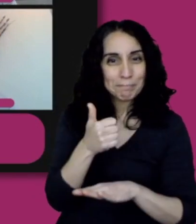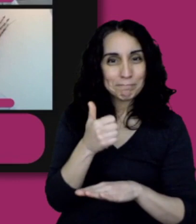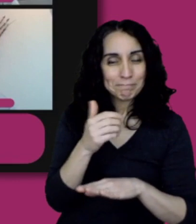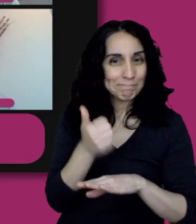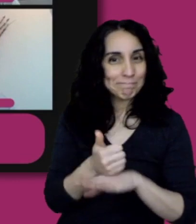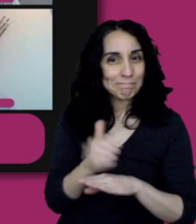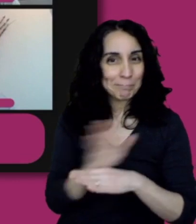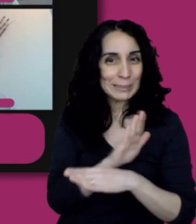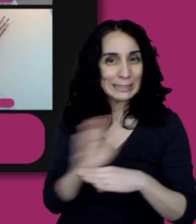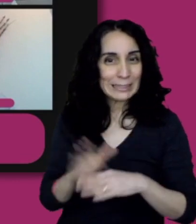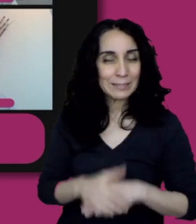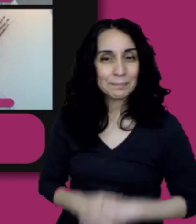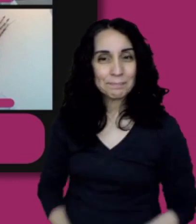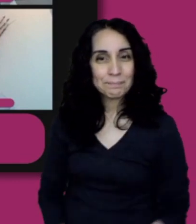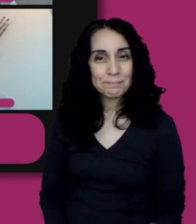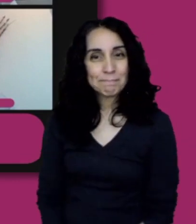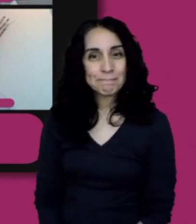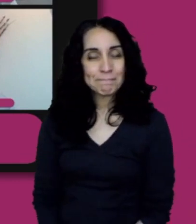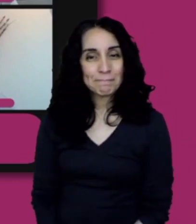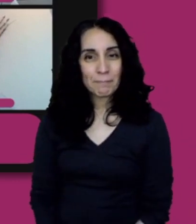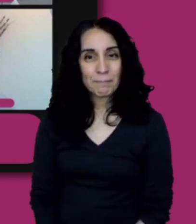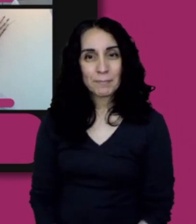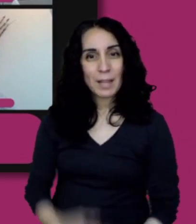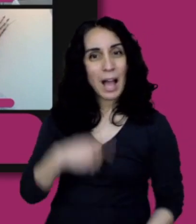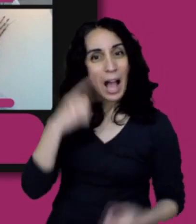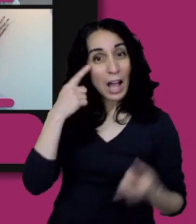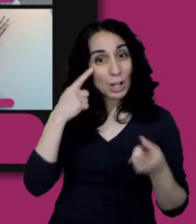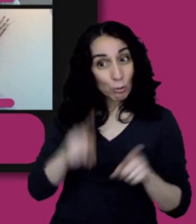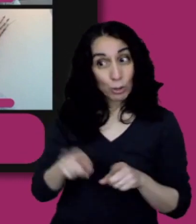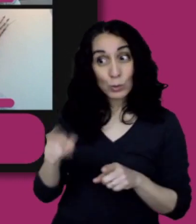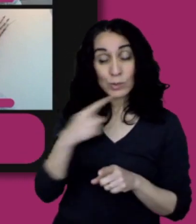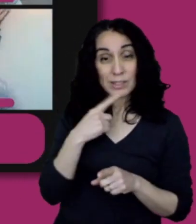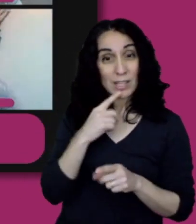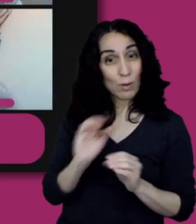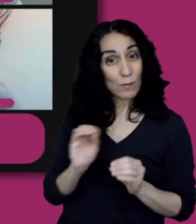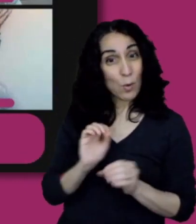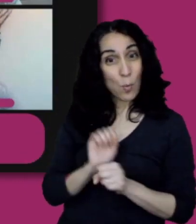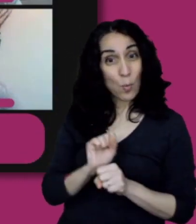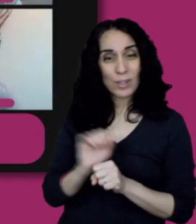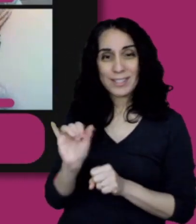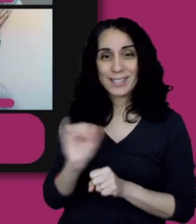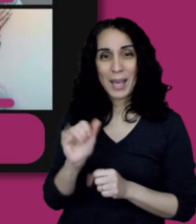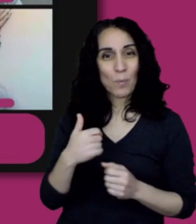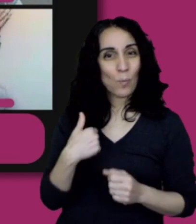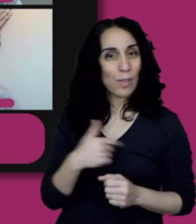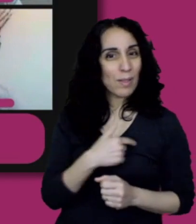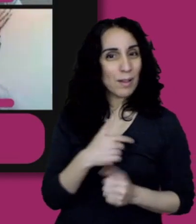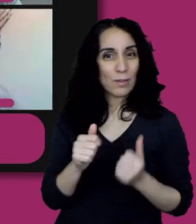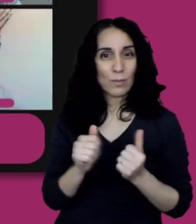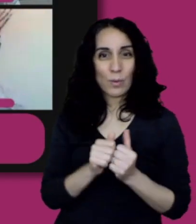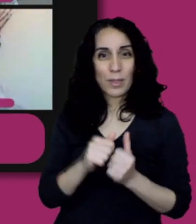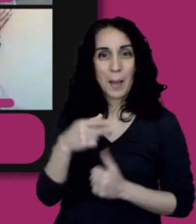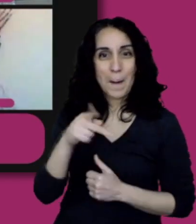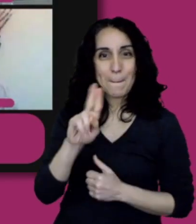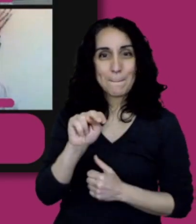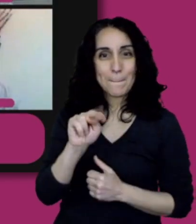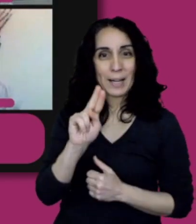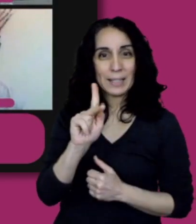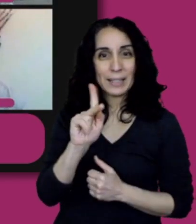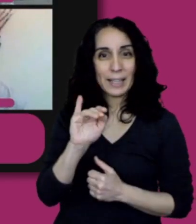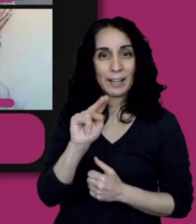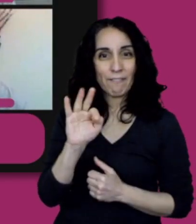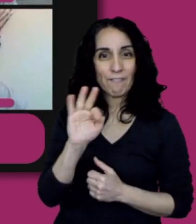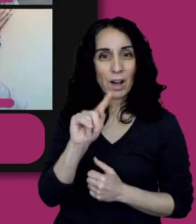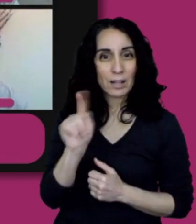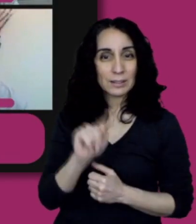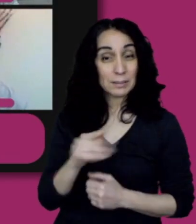agree. It's interesting because when you mentioned that you were between jobs, that's exactly how my husband and I started Pumpkin Futz, was that